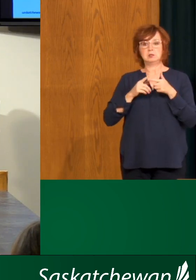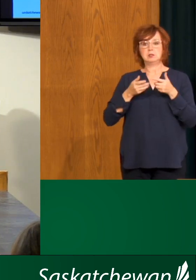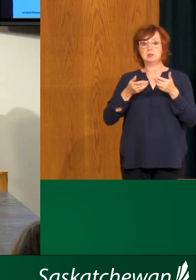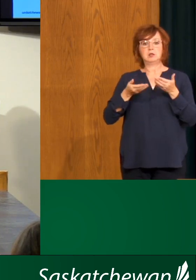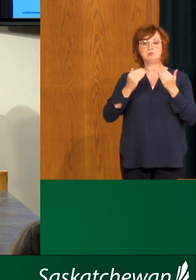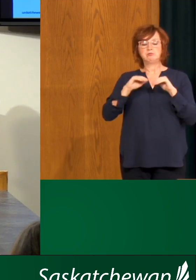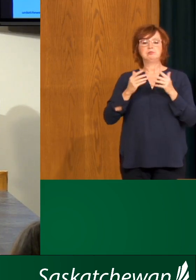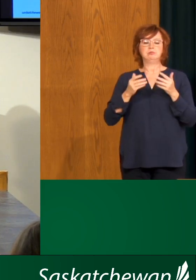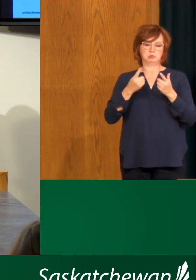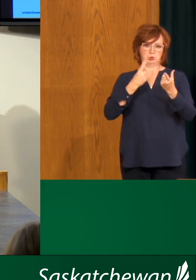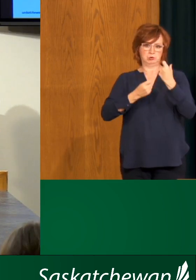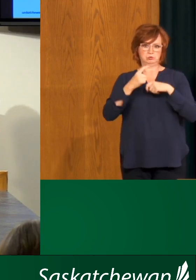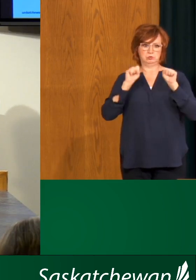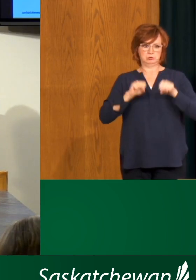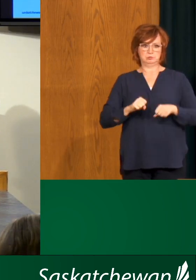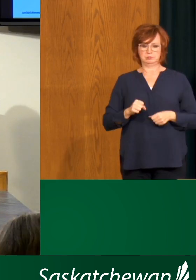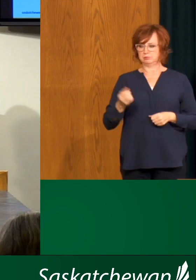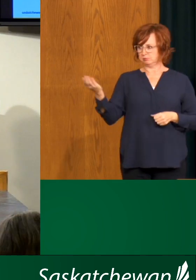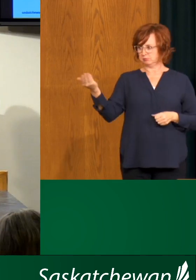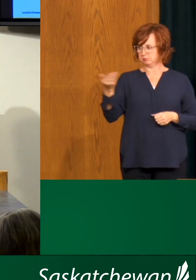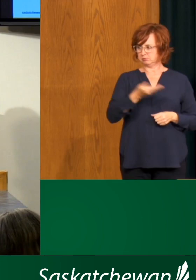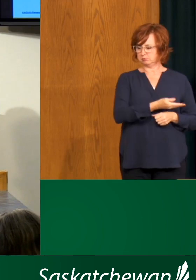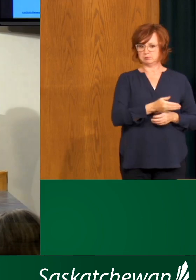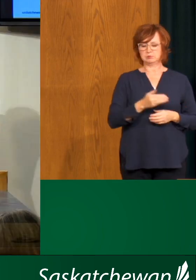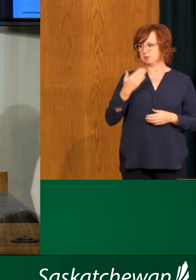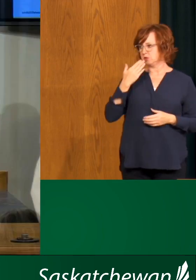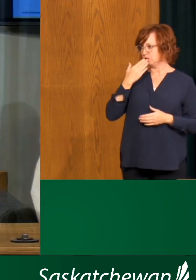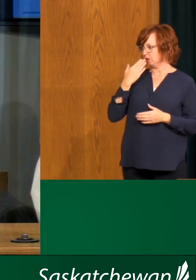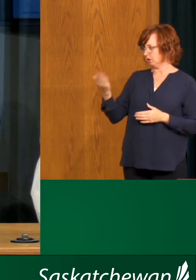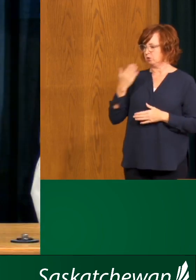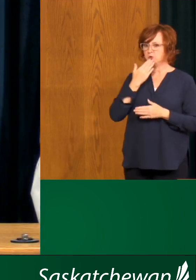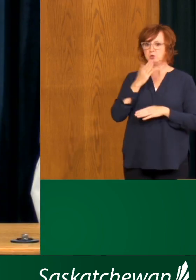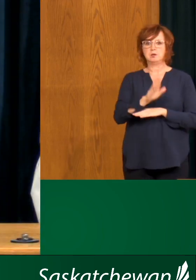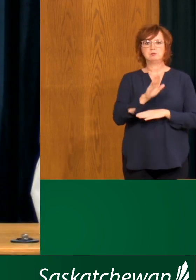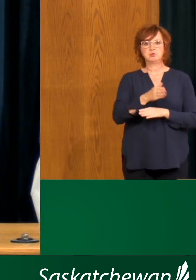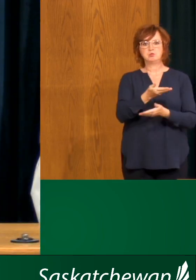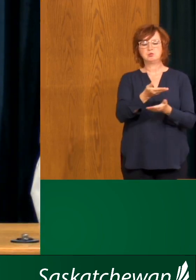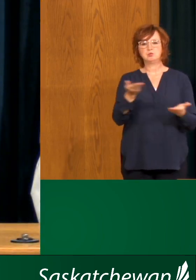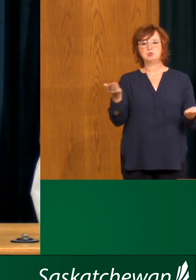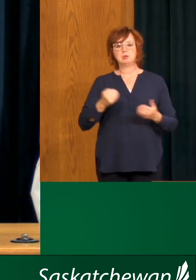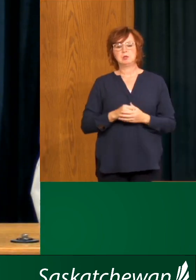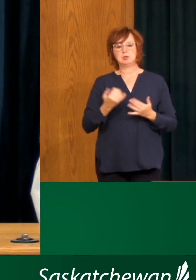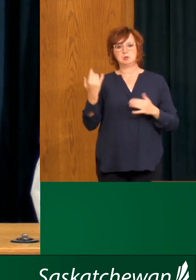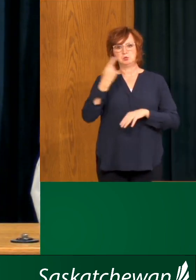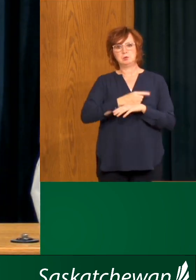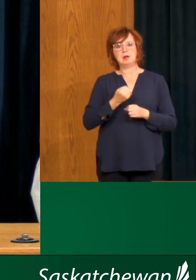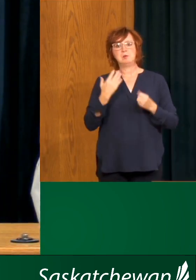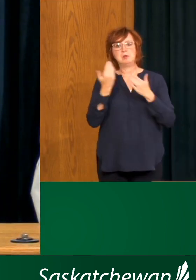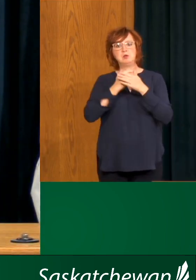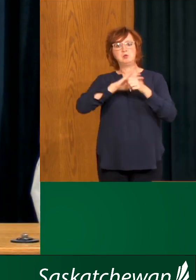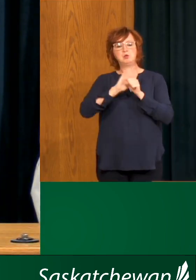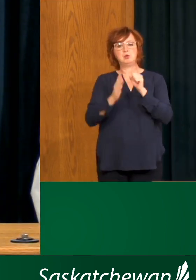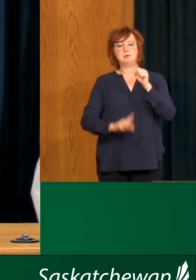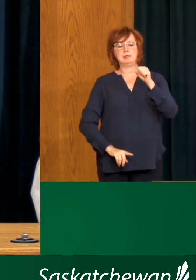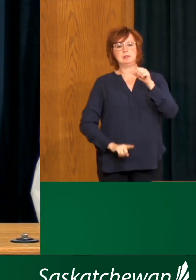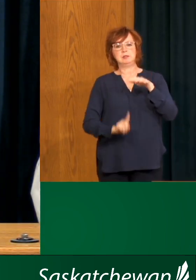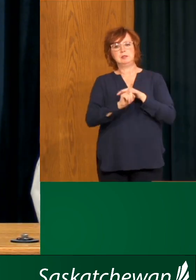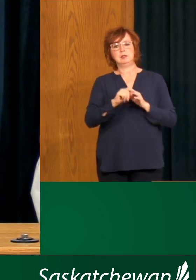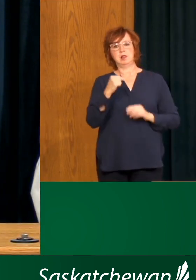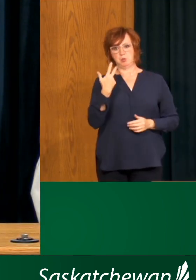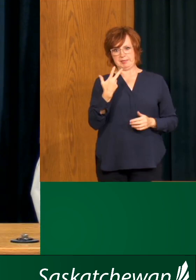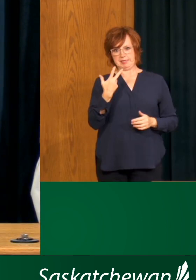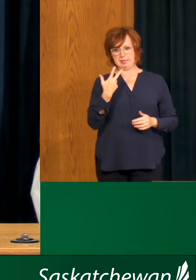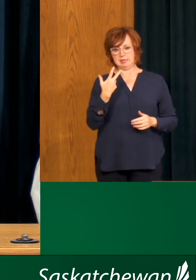we'll have time for questions. Premier? Good afternoon, everyone. Today we are reporting 3 additional cases, as well as